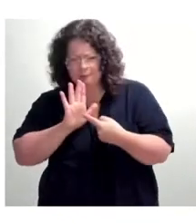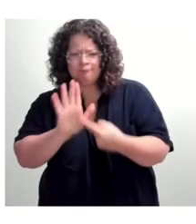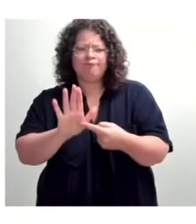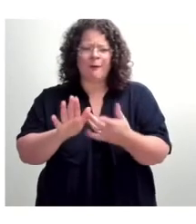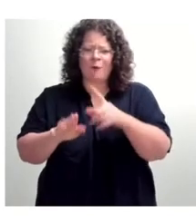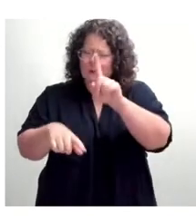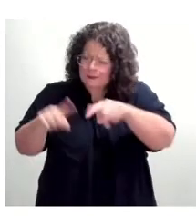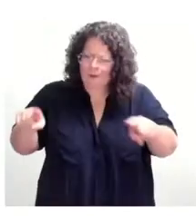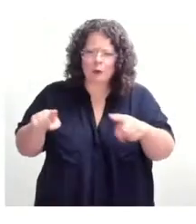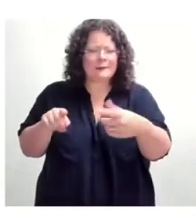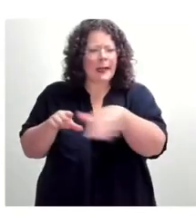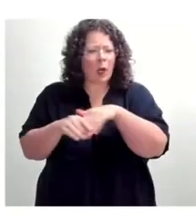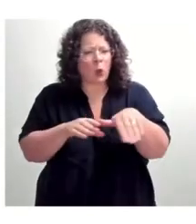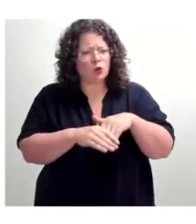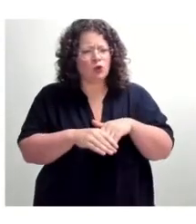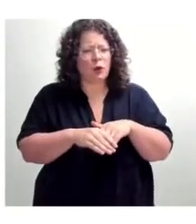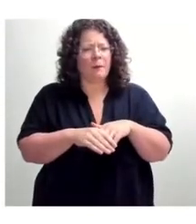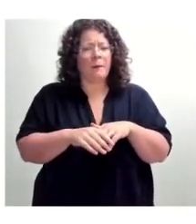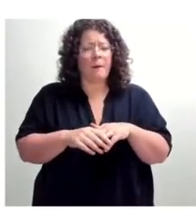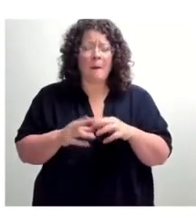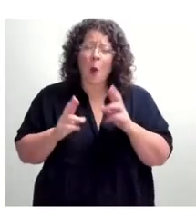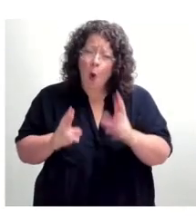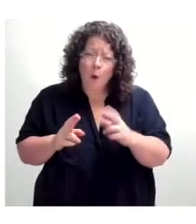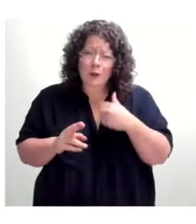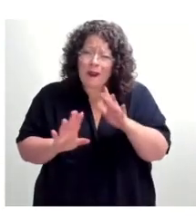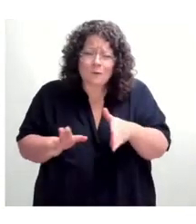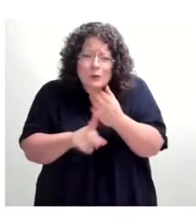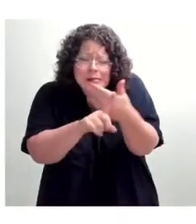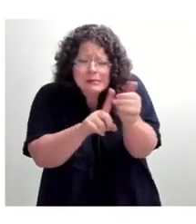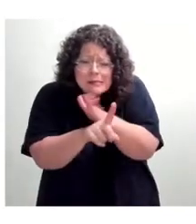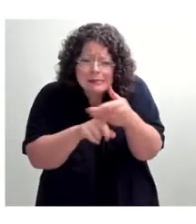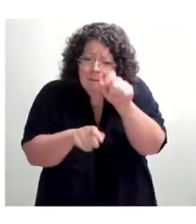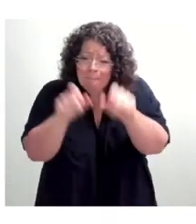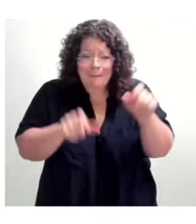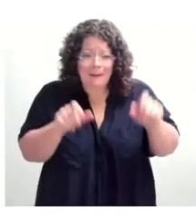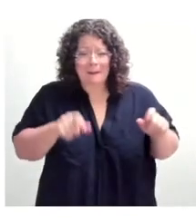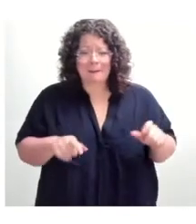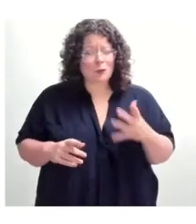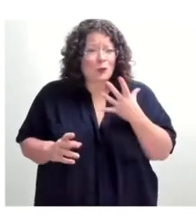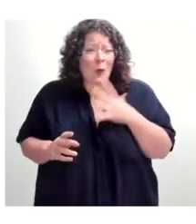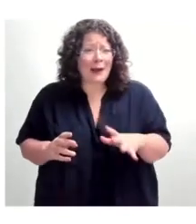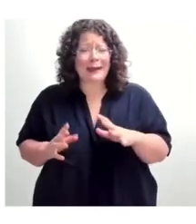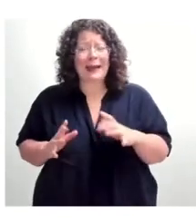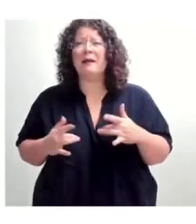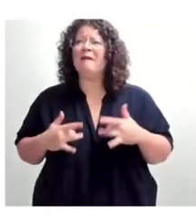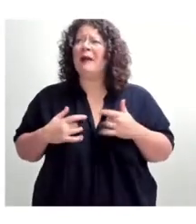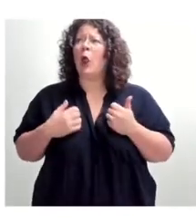do it because they understand it. Yeah, love it. I totally agree. Mark, anything you can